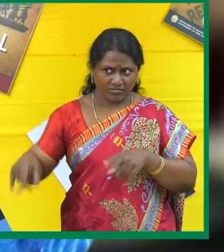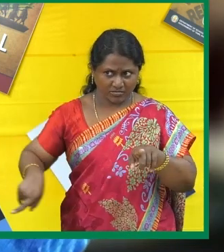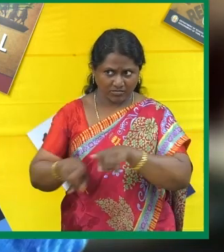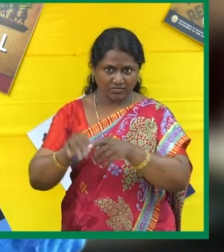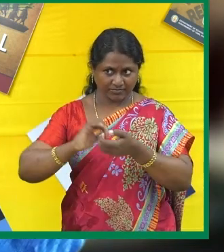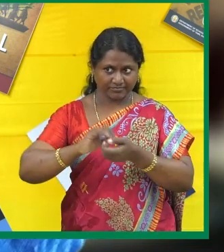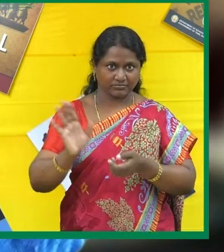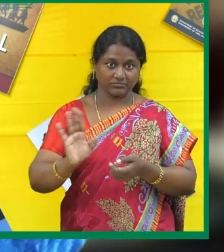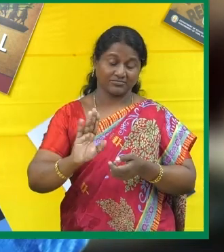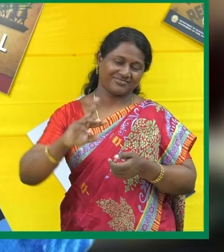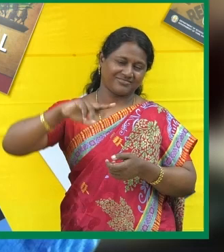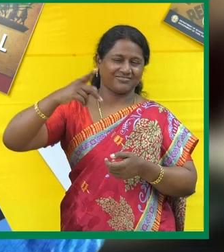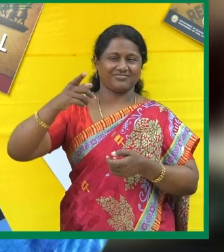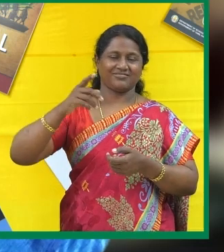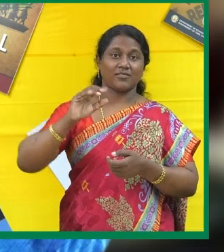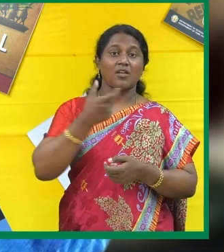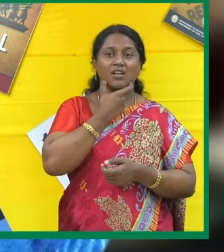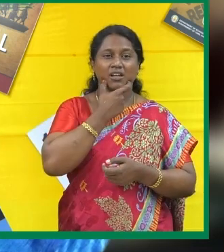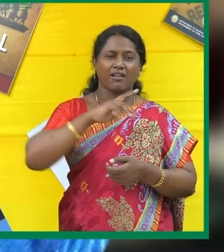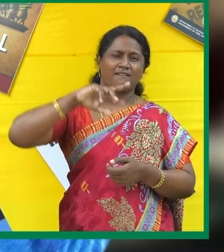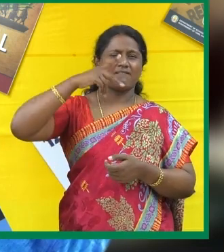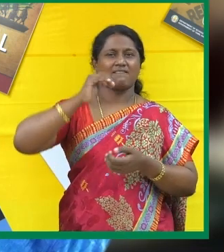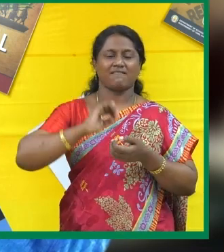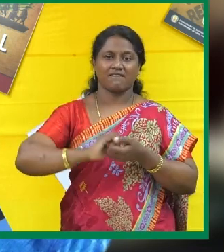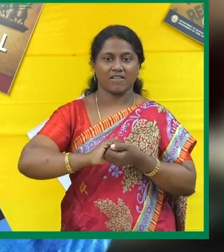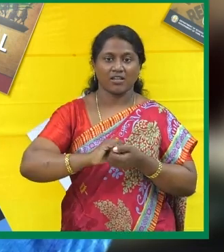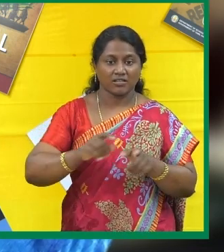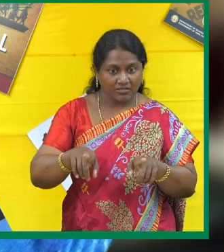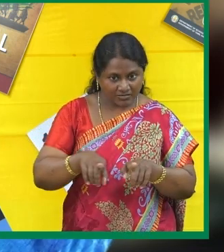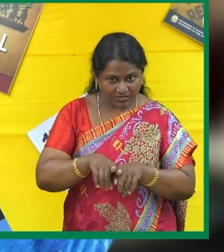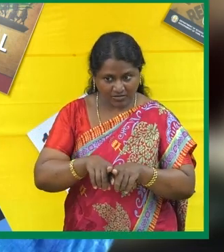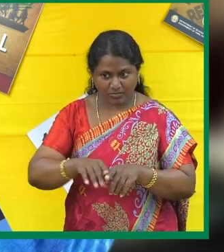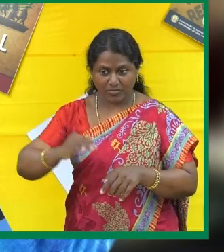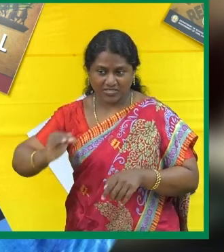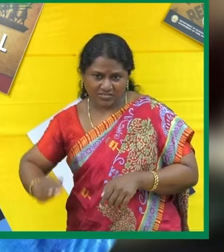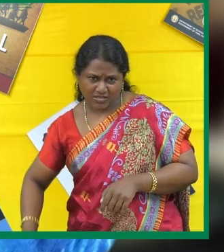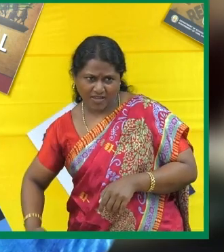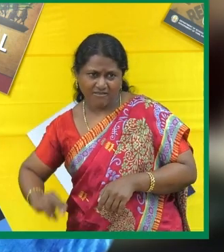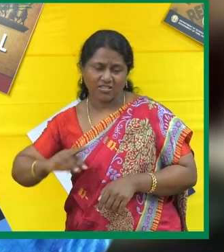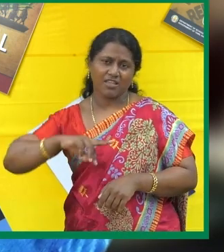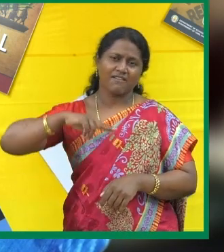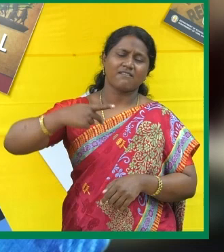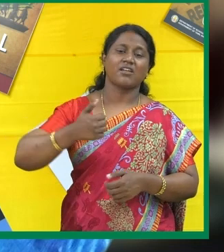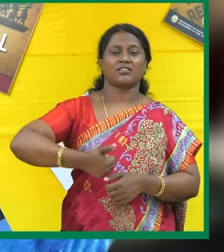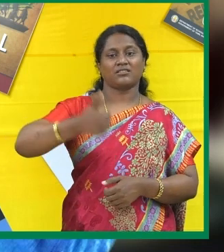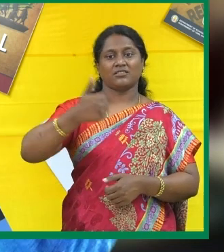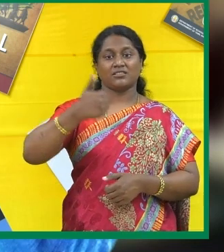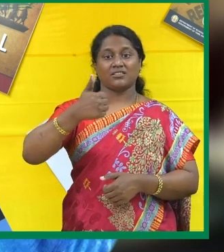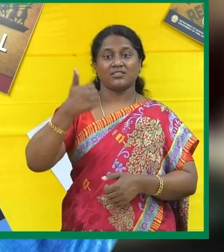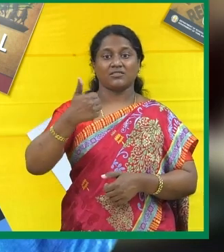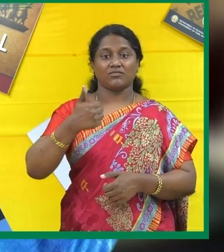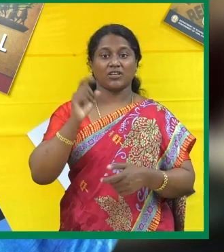in old age also. High adventure also you can find out in childhood. Then youth. Then in your old age. Then you can